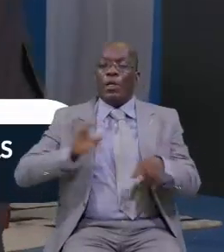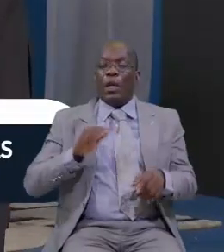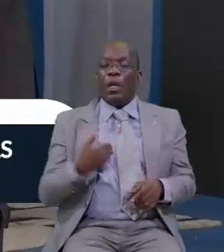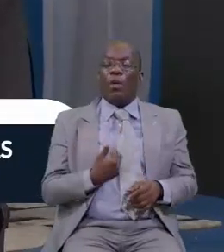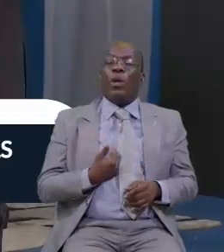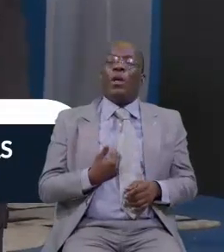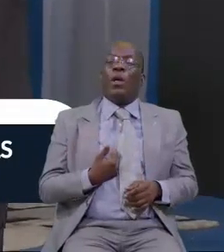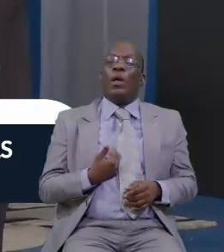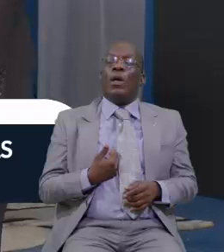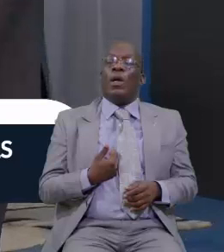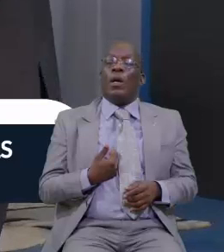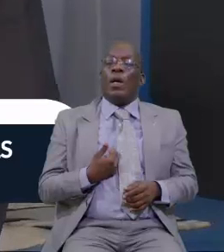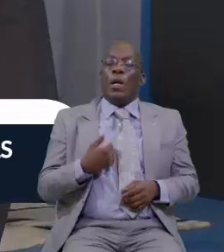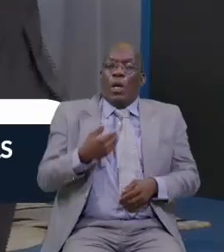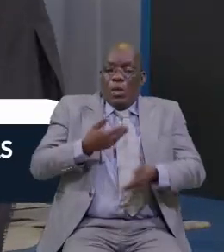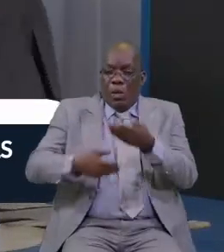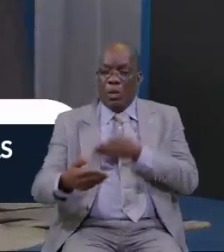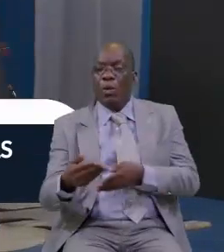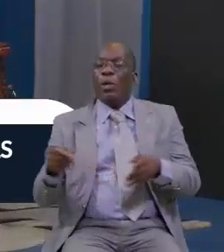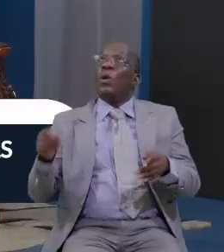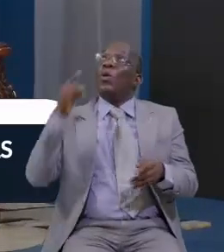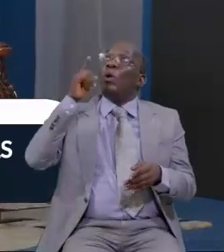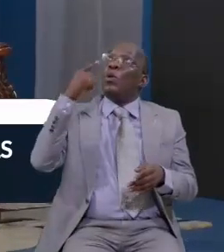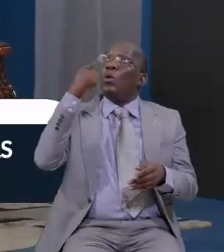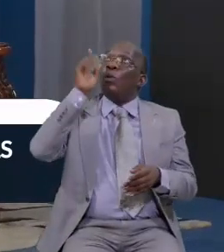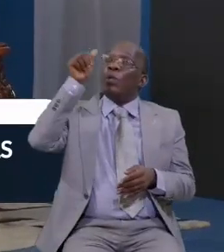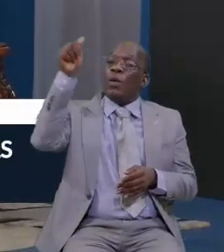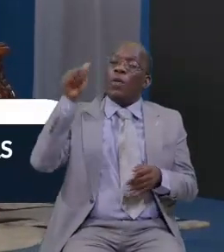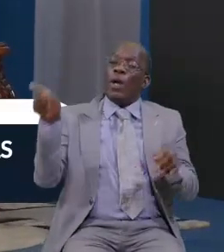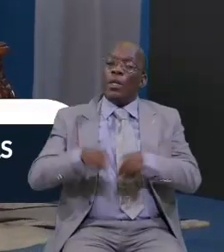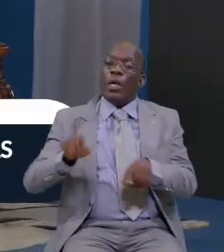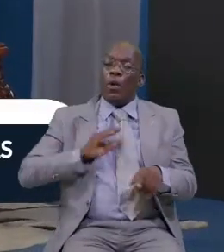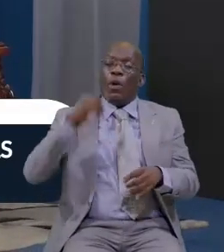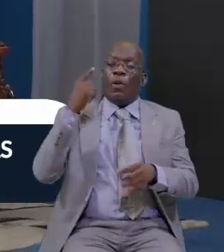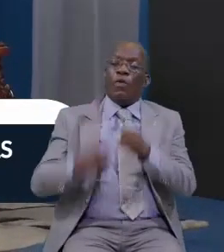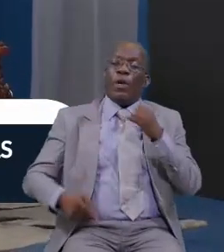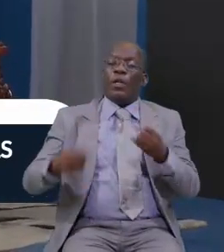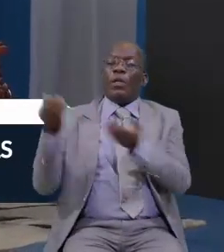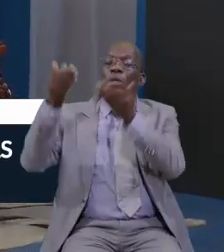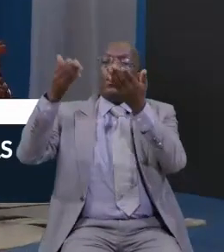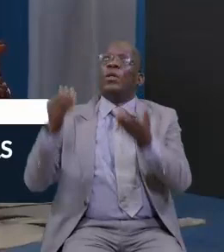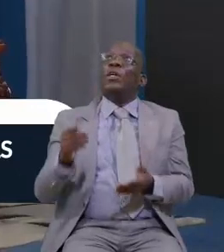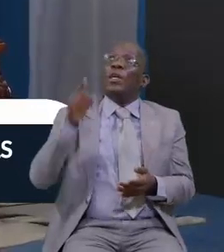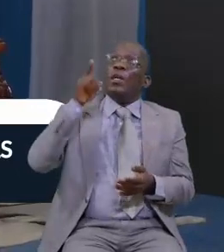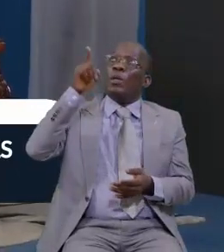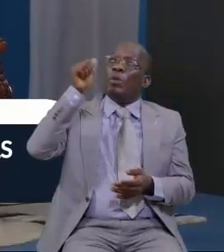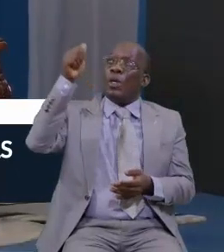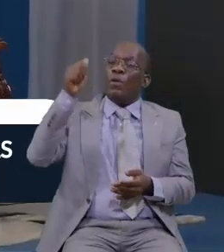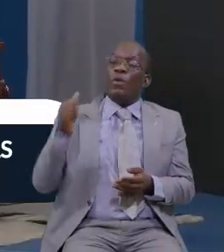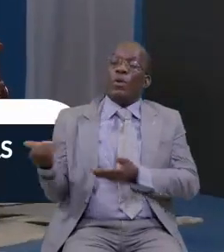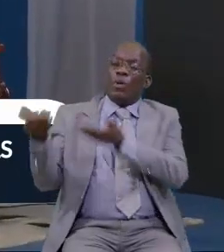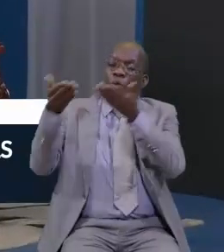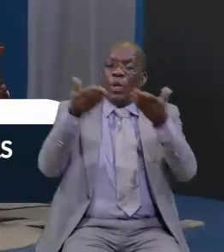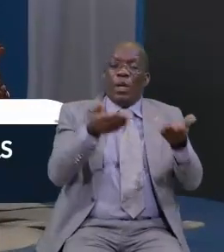own self as the final sacrifice, who his own self bear our sins in his